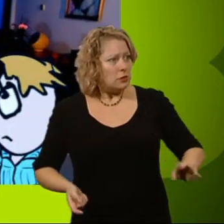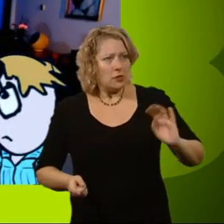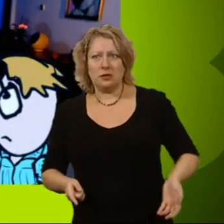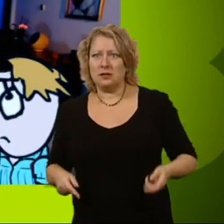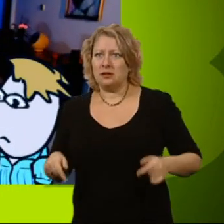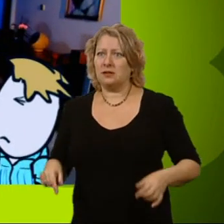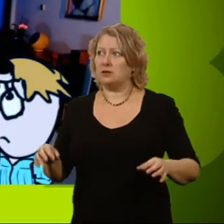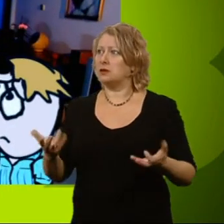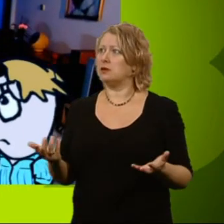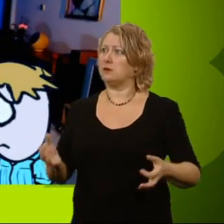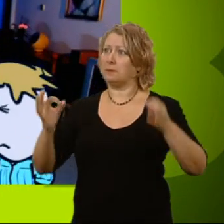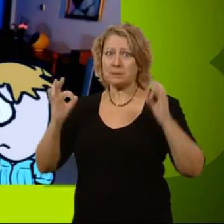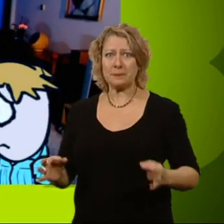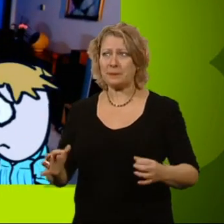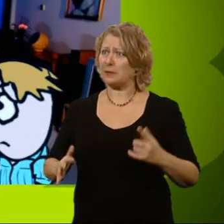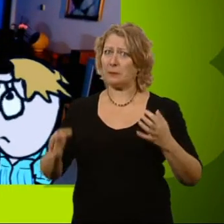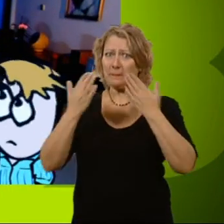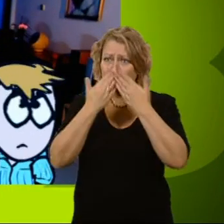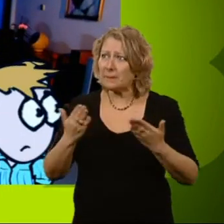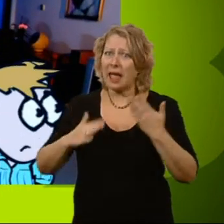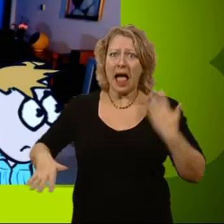is a quite respectable area!